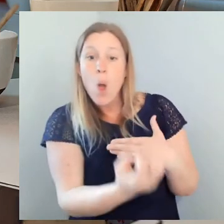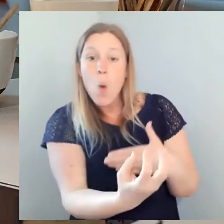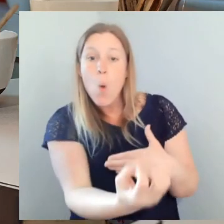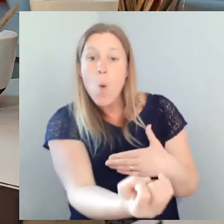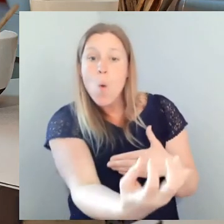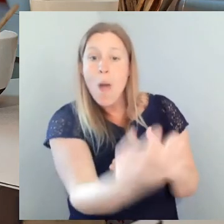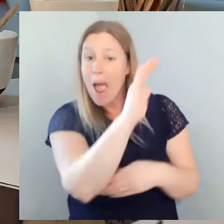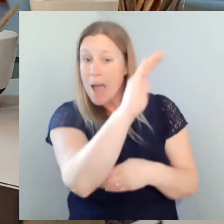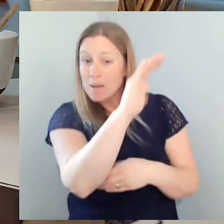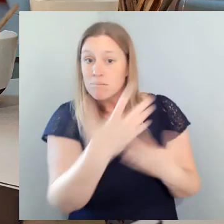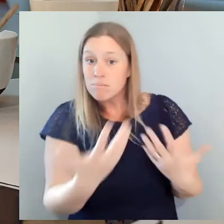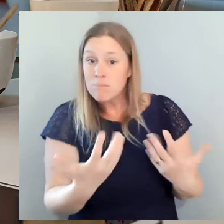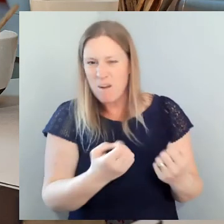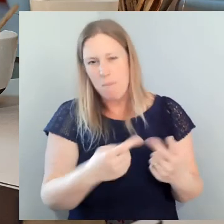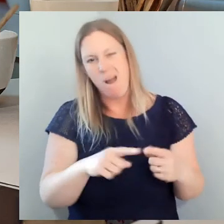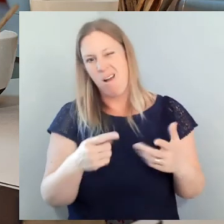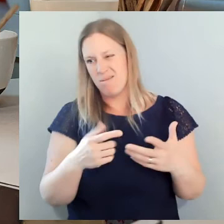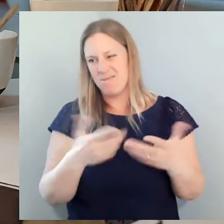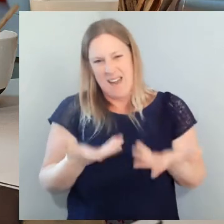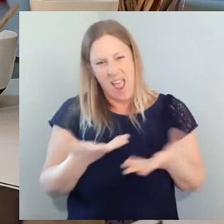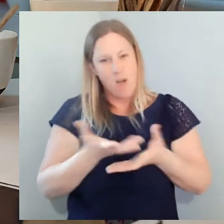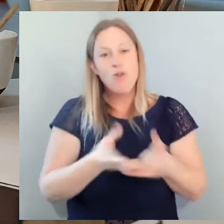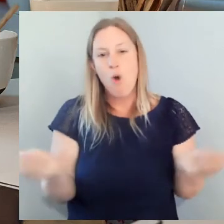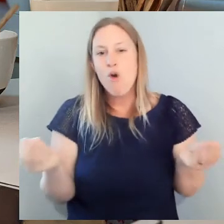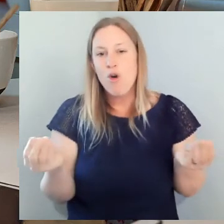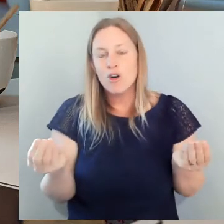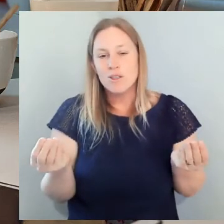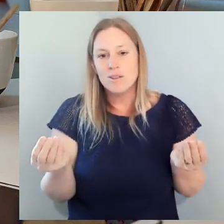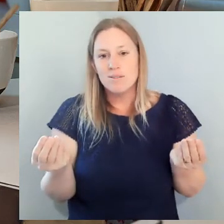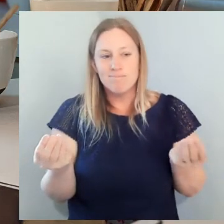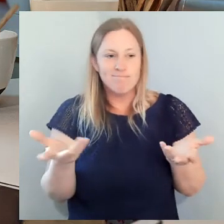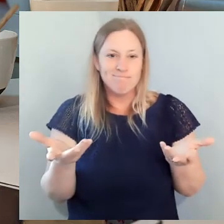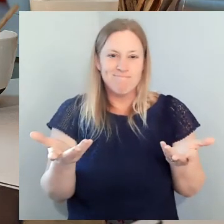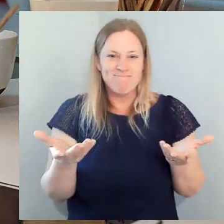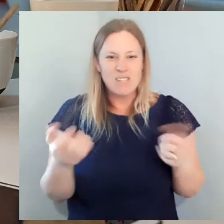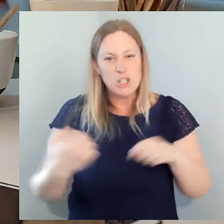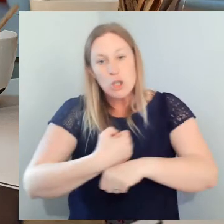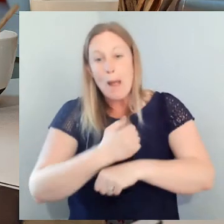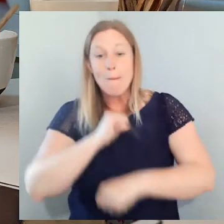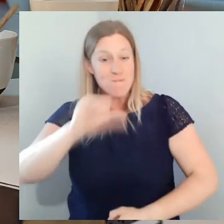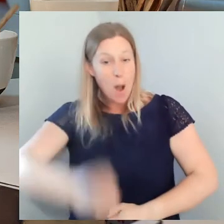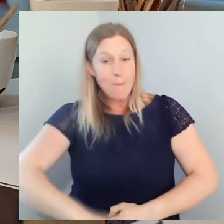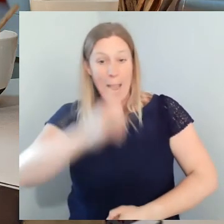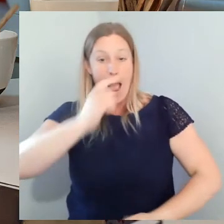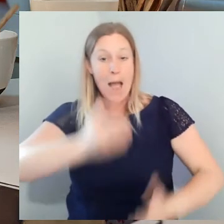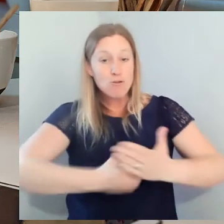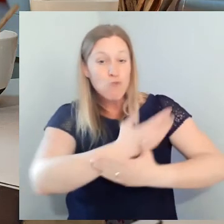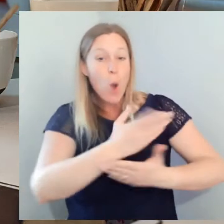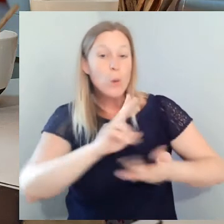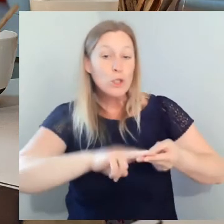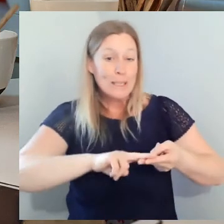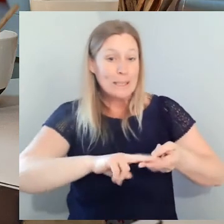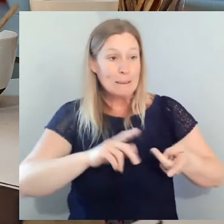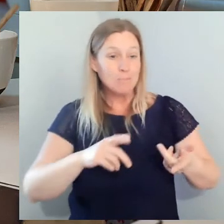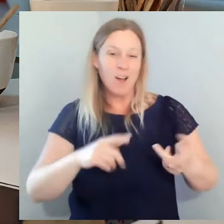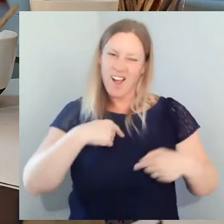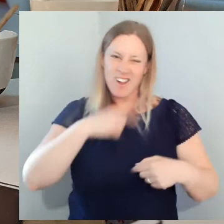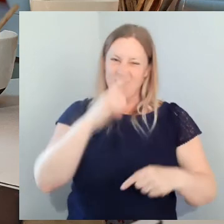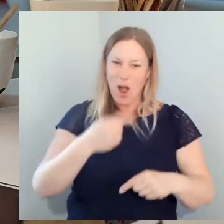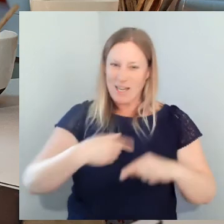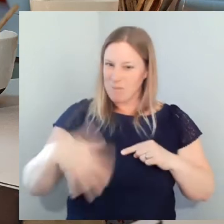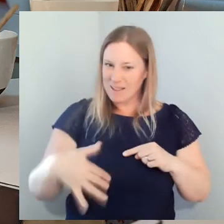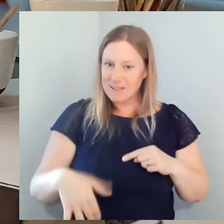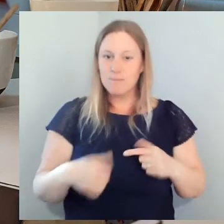grow some during the summer, but they're all gone now, even the frozen runner beans. Shame I can't grow them as cheaply as the